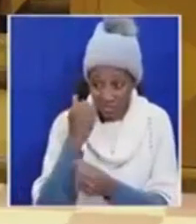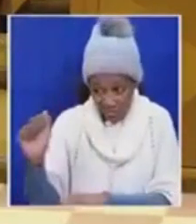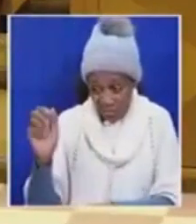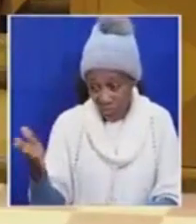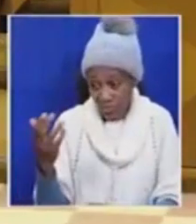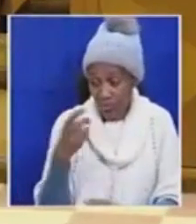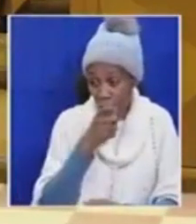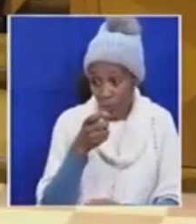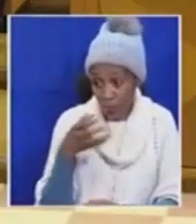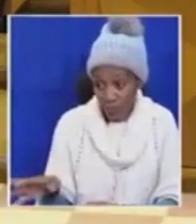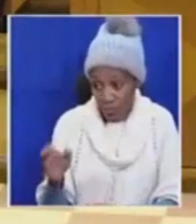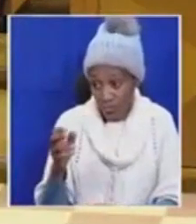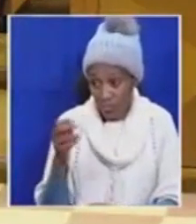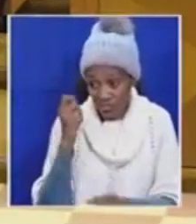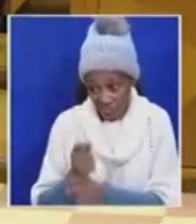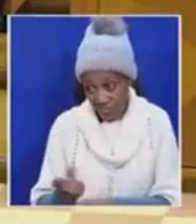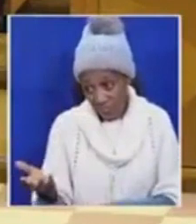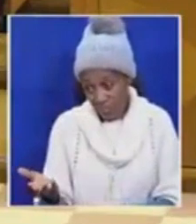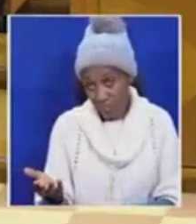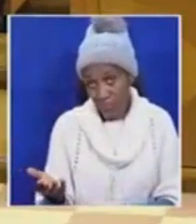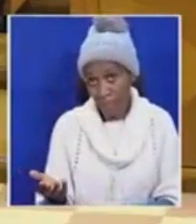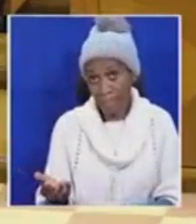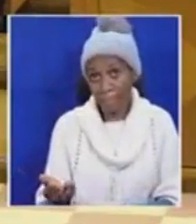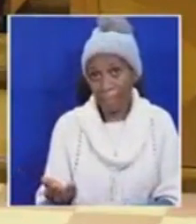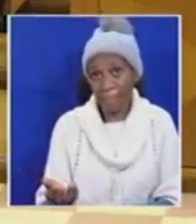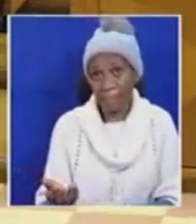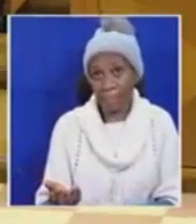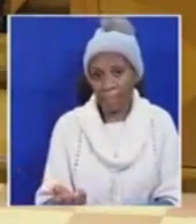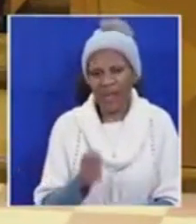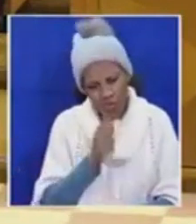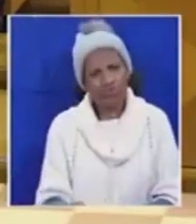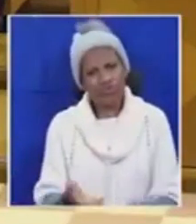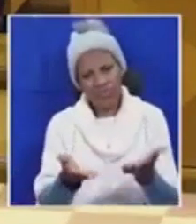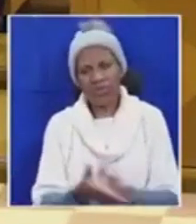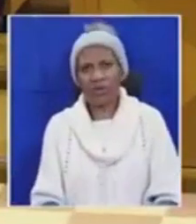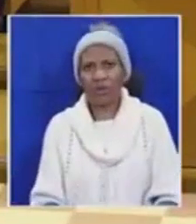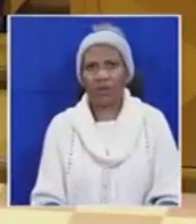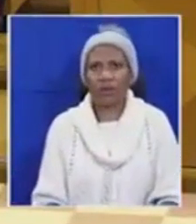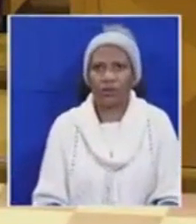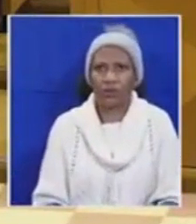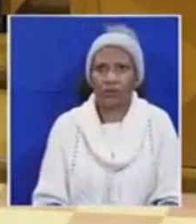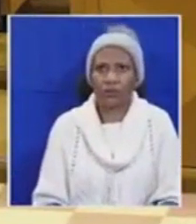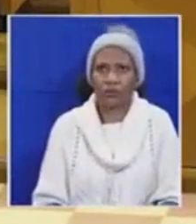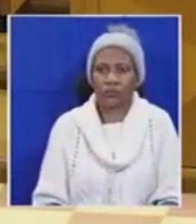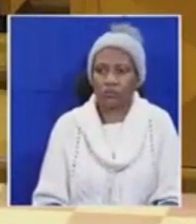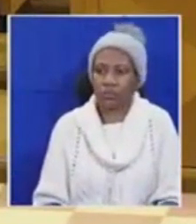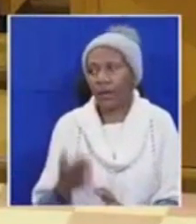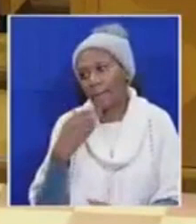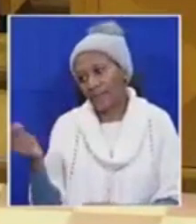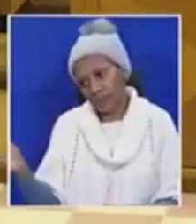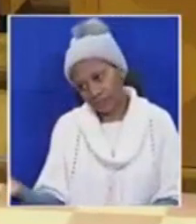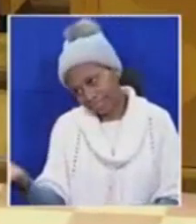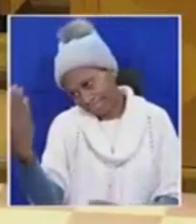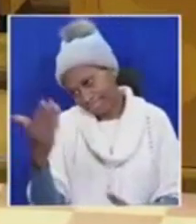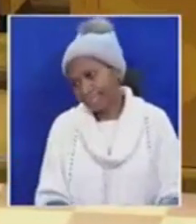unconditionally. You don't want to withdraw. I'm not going to withdraw the truth. This man can served P.W. Botha. I will leave the house. Thank you.